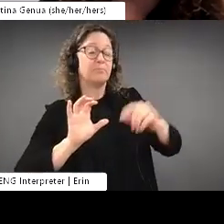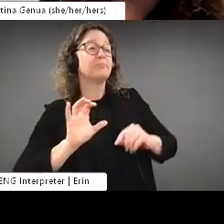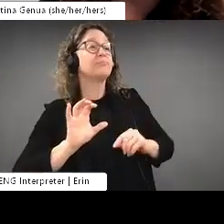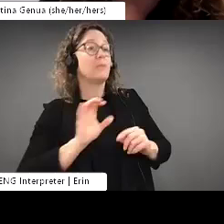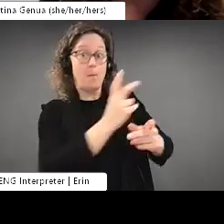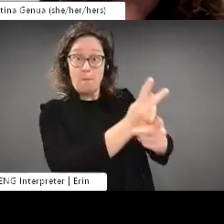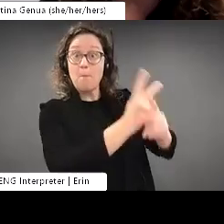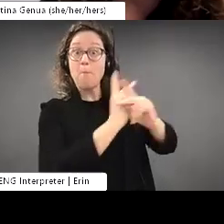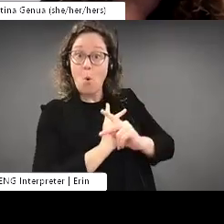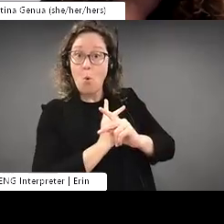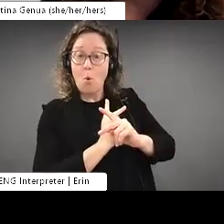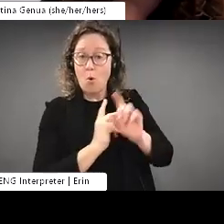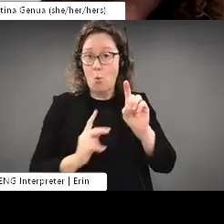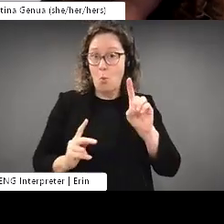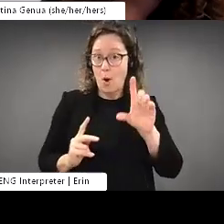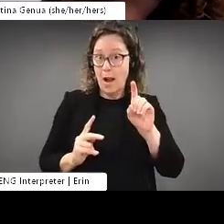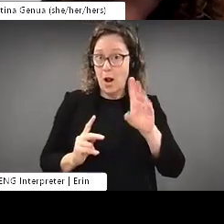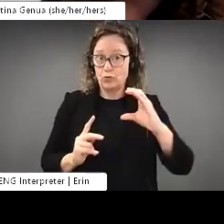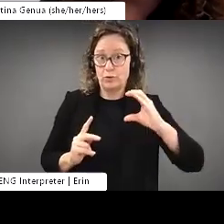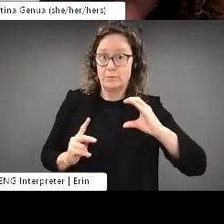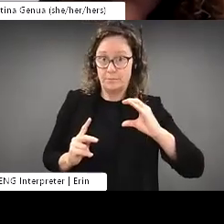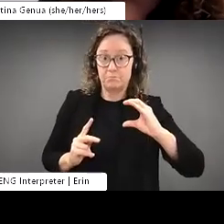the initial amount we borrowed was $100.